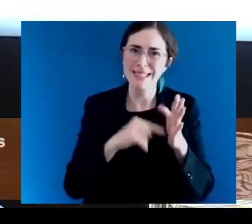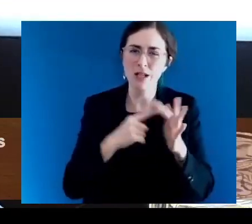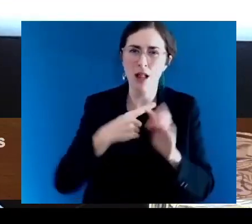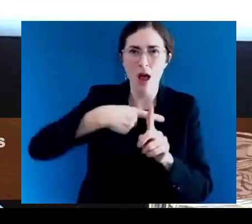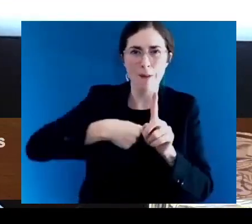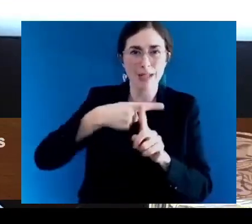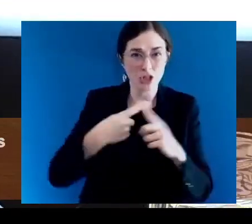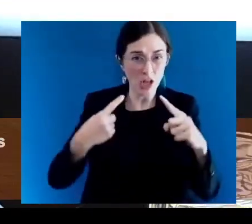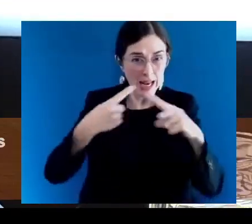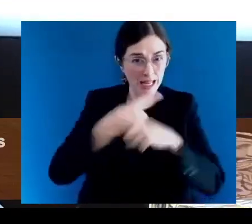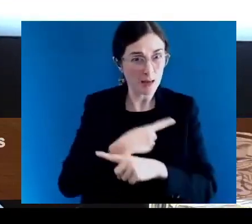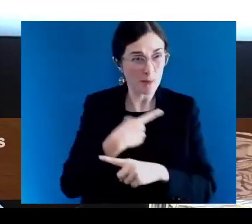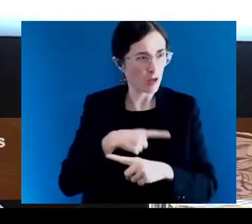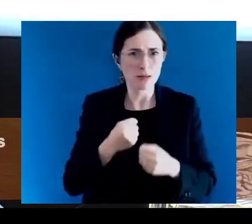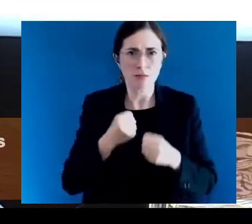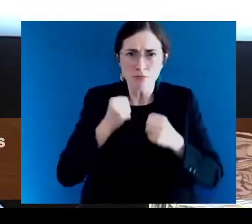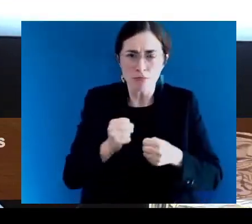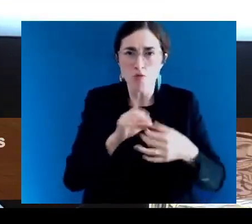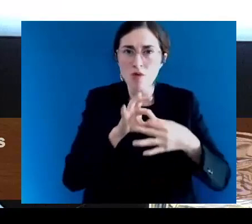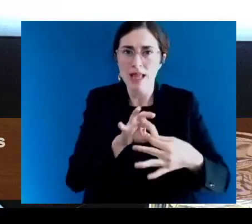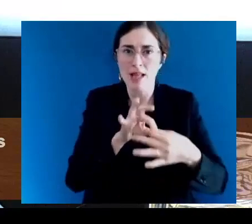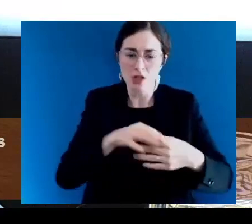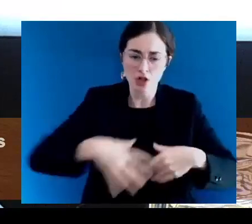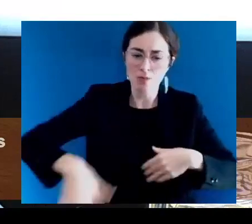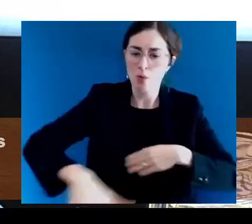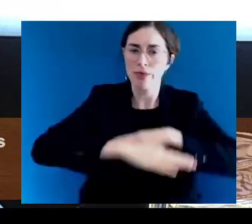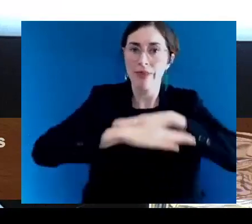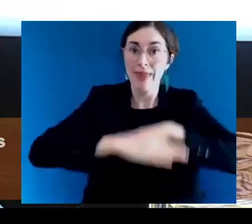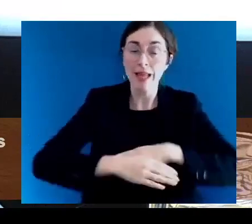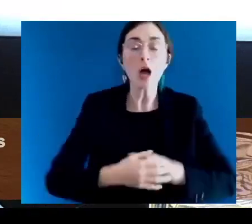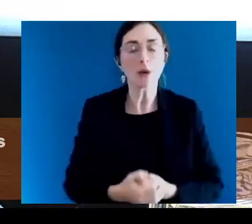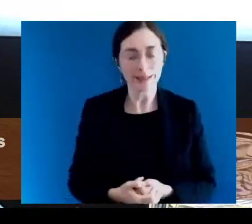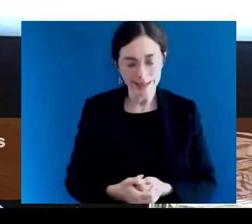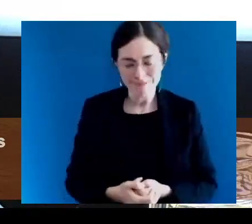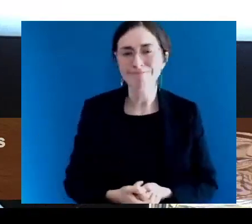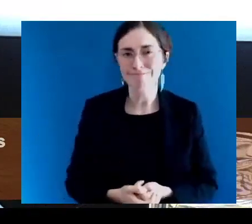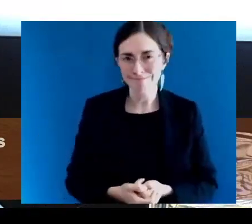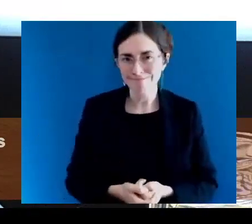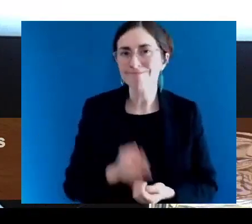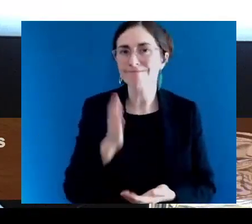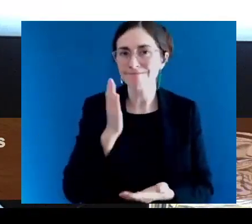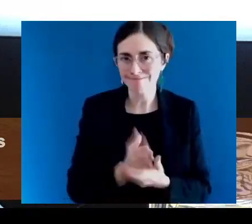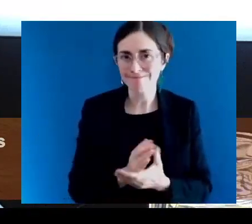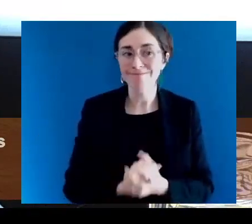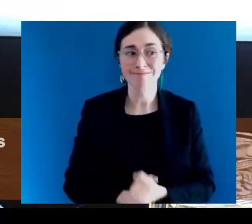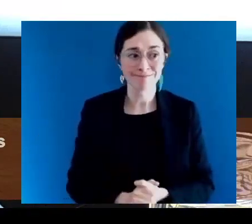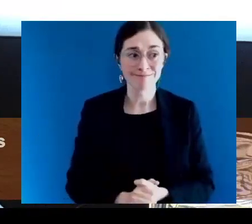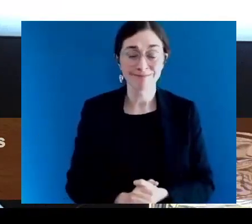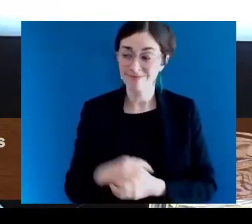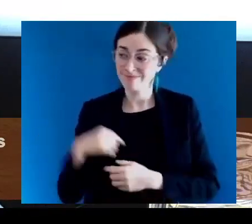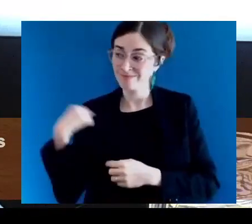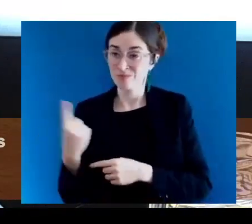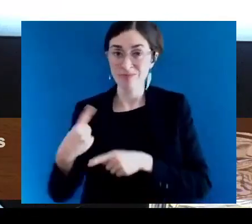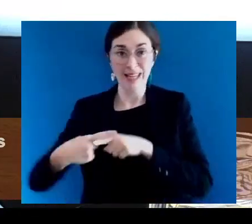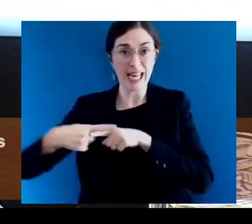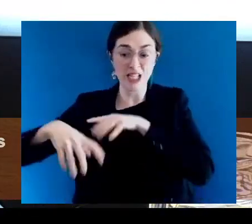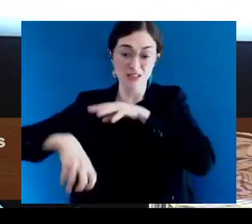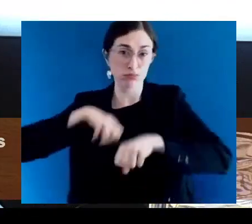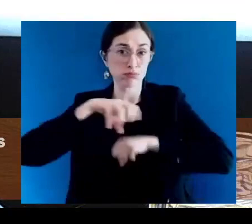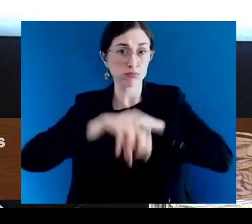Absolutely. Climate change and our, as colonisers, our contribution to that